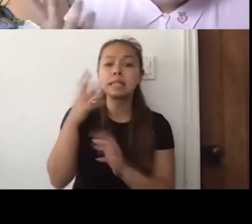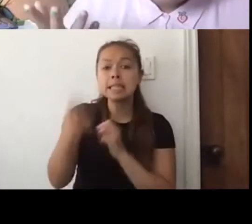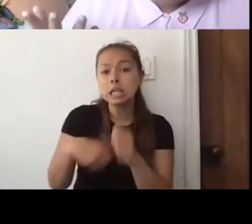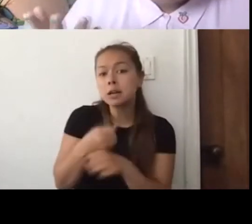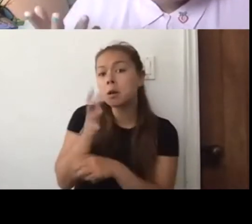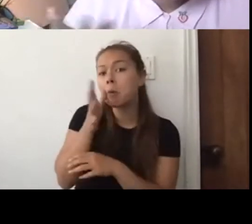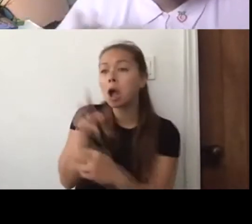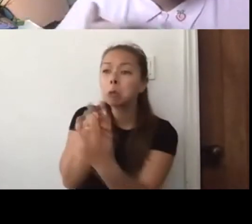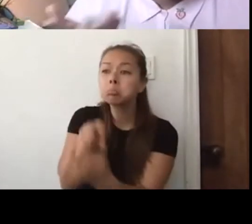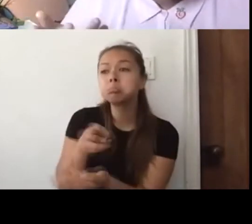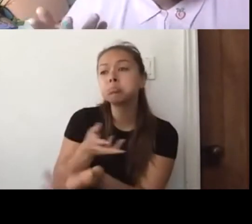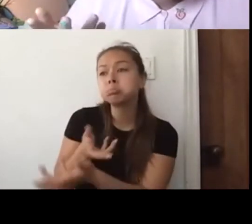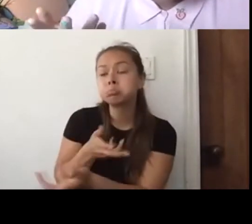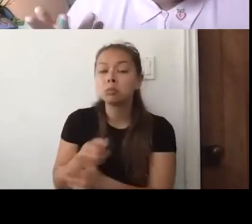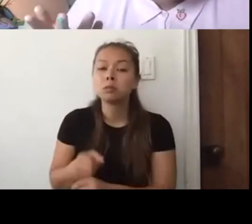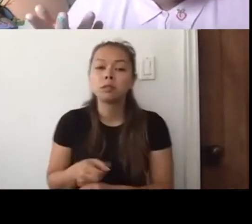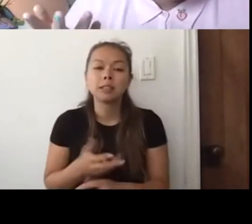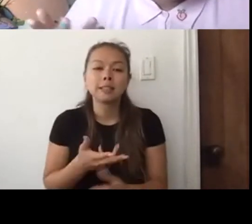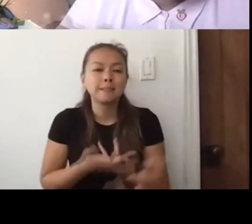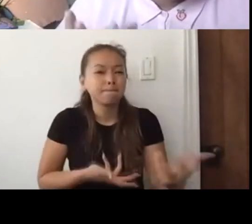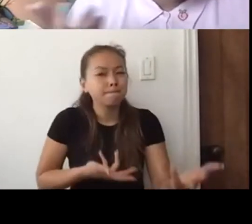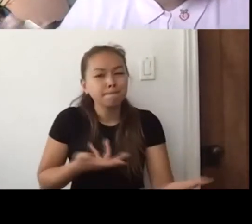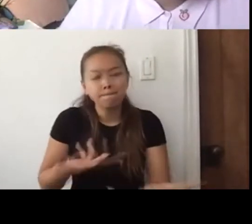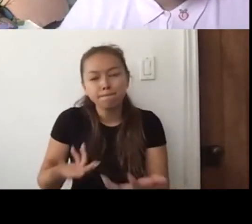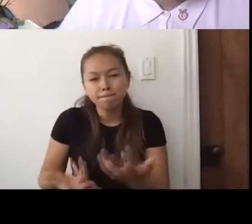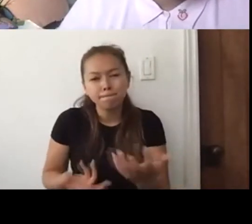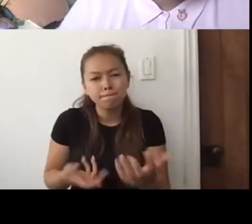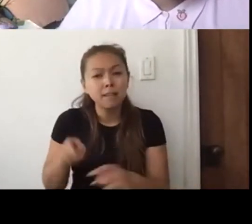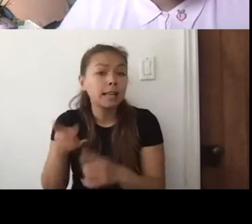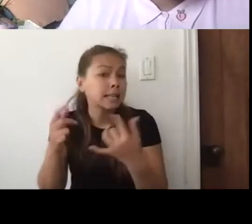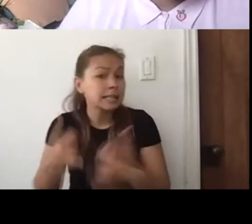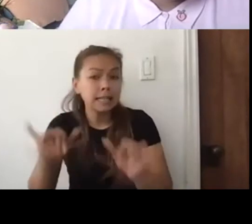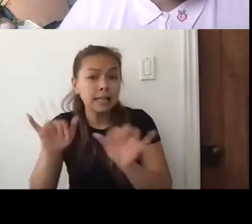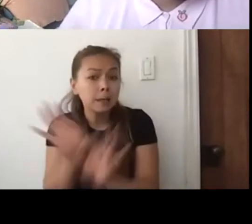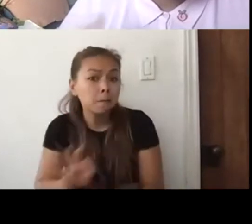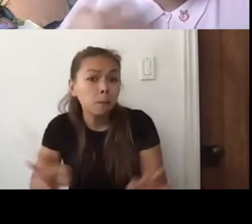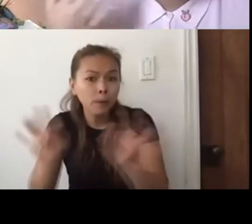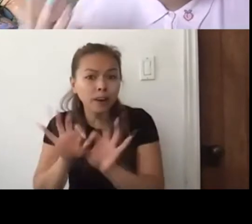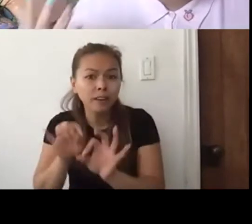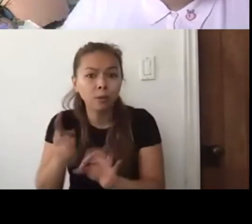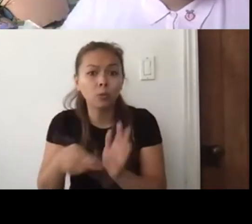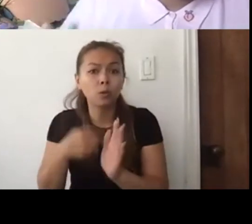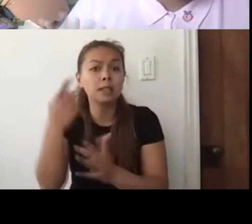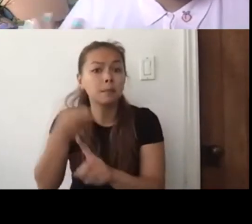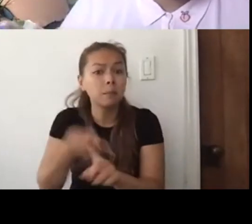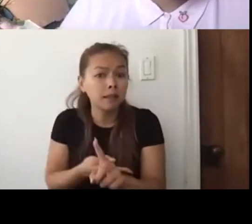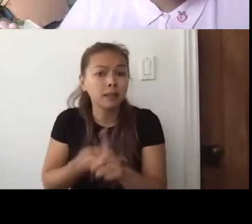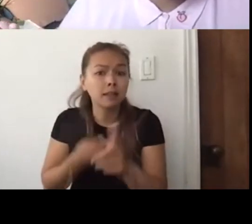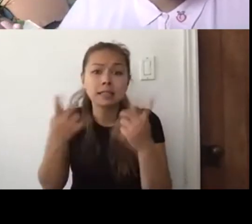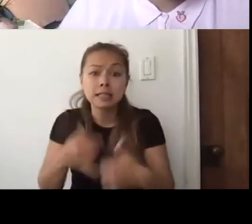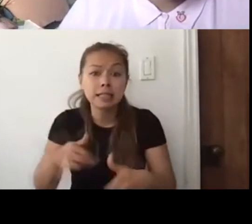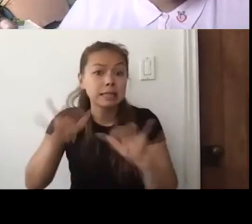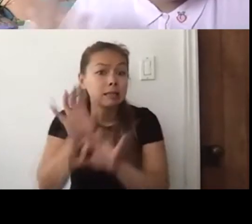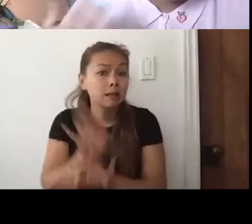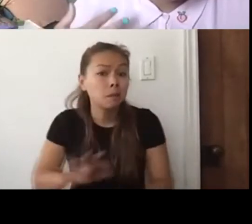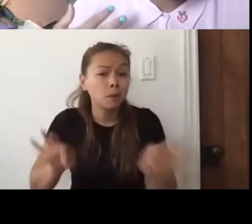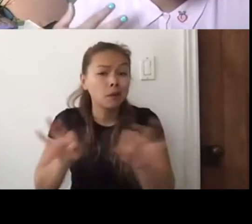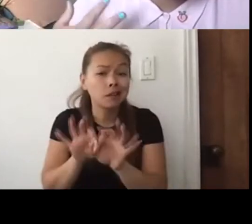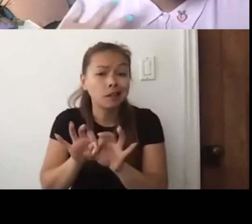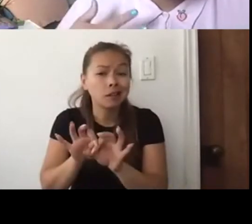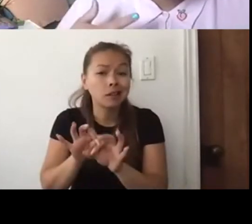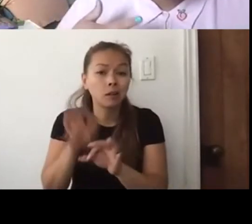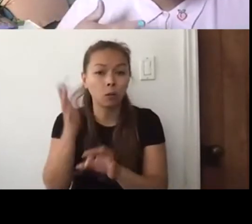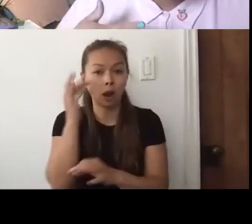those things are still important because even looking so, there are Catholic school districts here in Ontario that are still rejecting that. And I know for sure in Alberta back